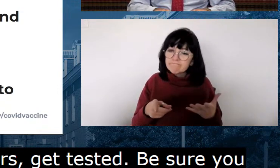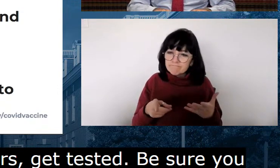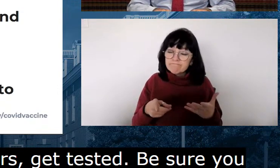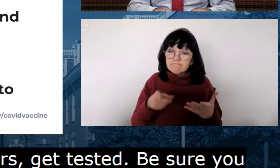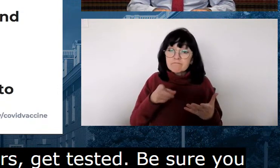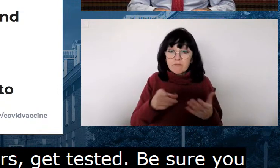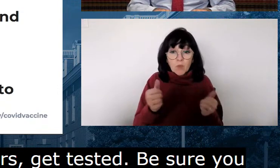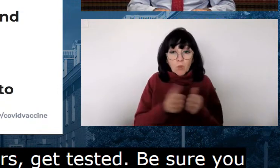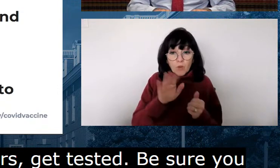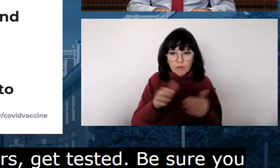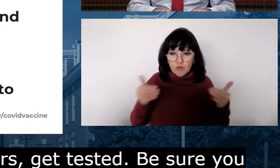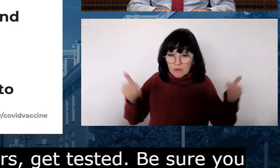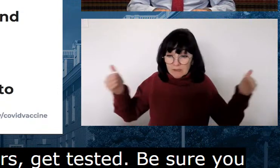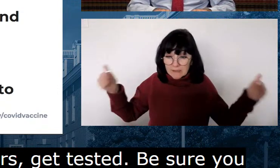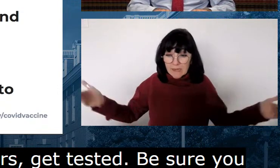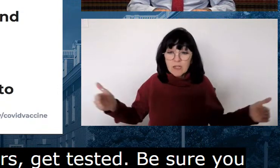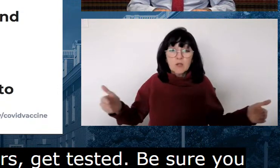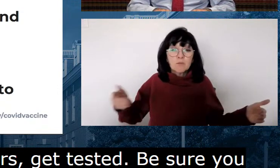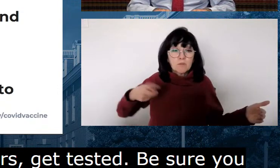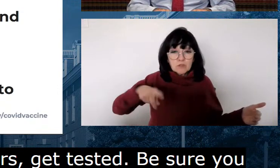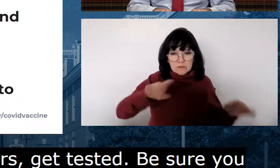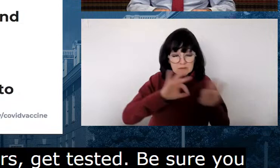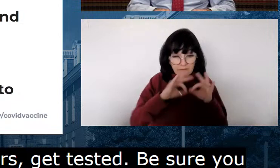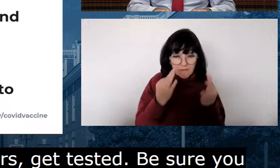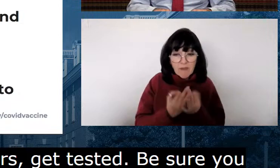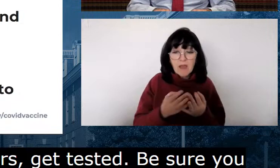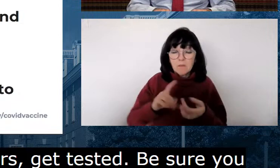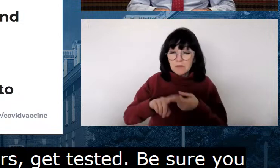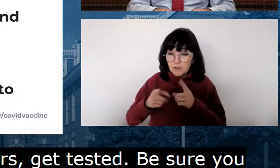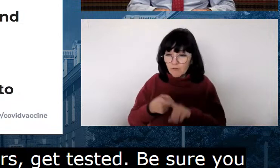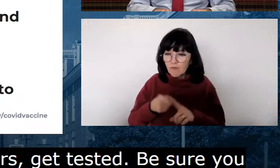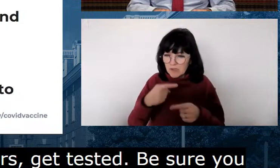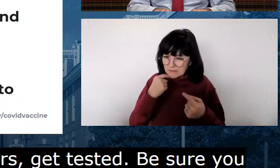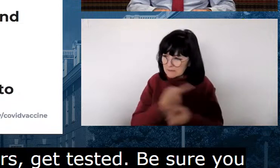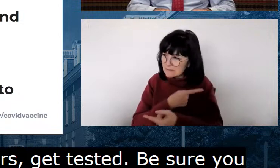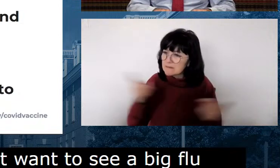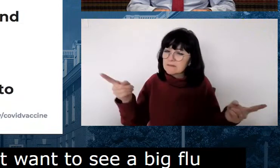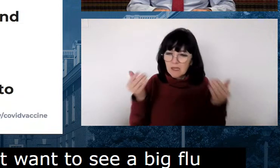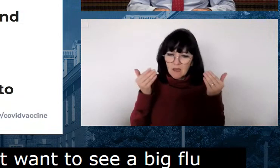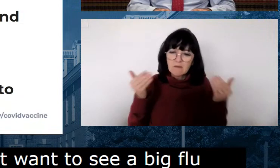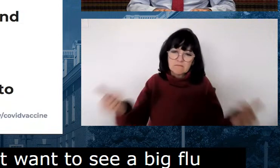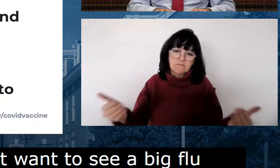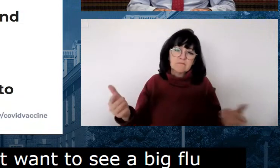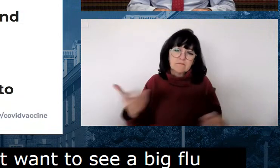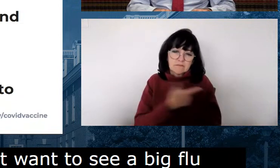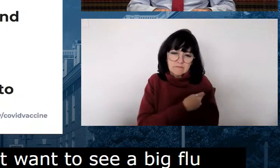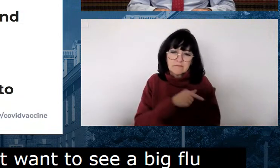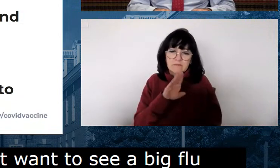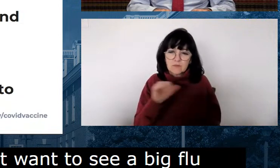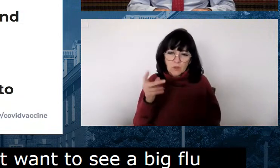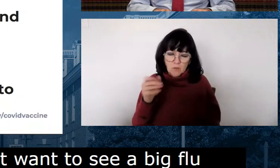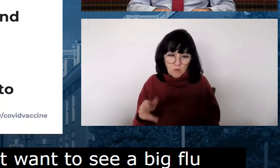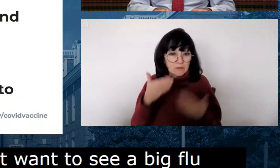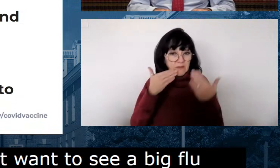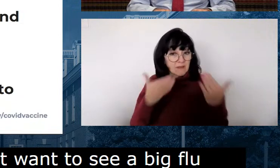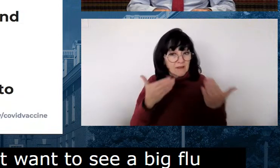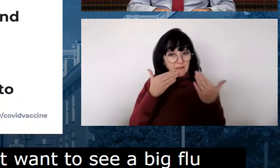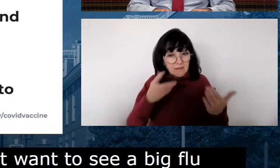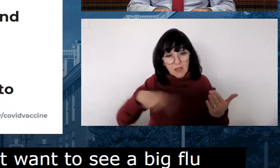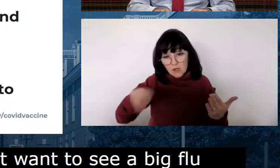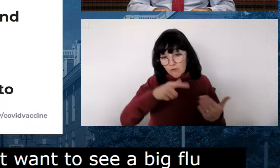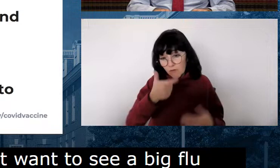and it'll make it easy for them to do it as well. So thank you all for joining us once again. Have a very happy